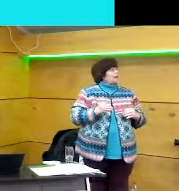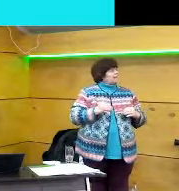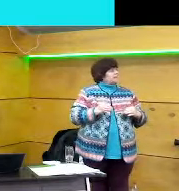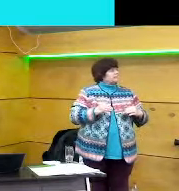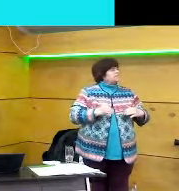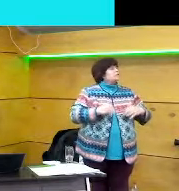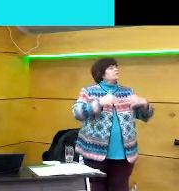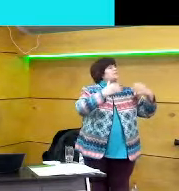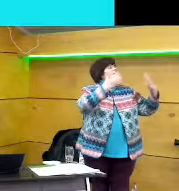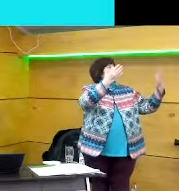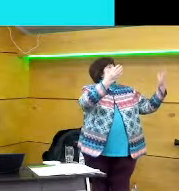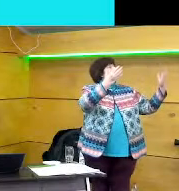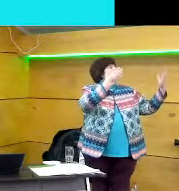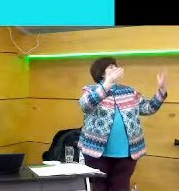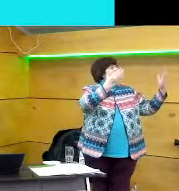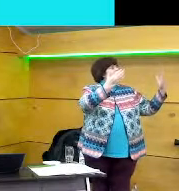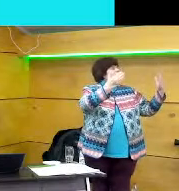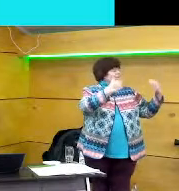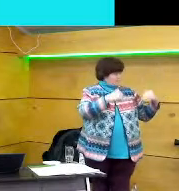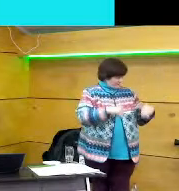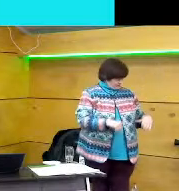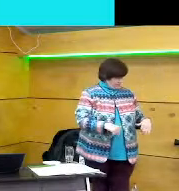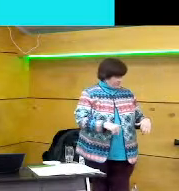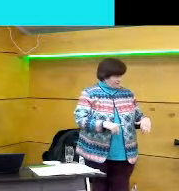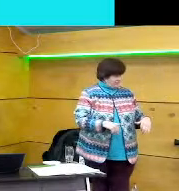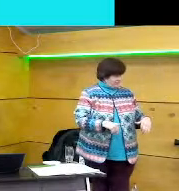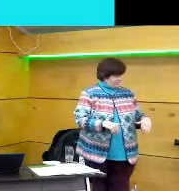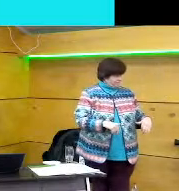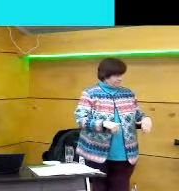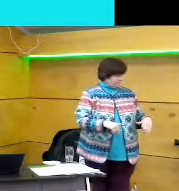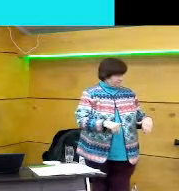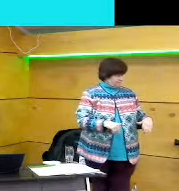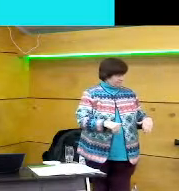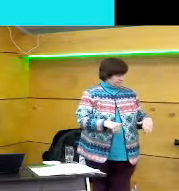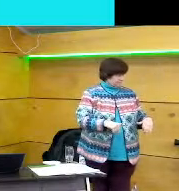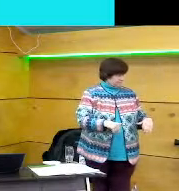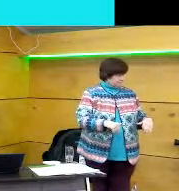should practice looking up and back down.